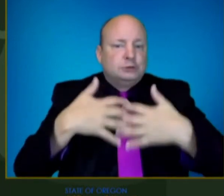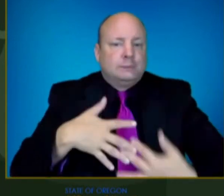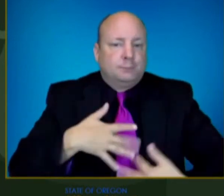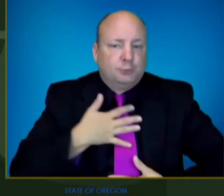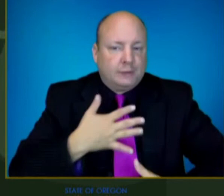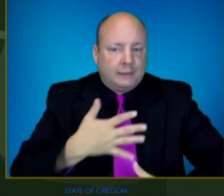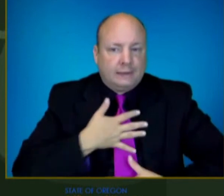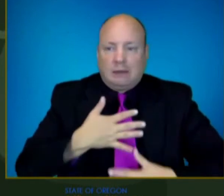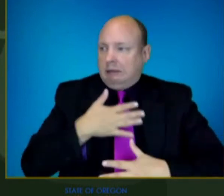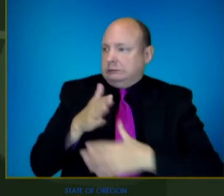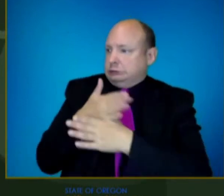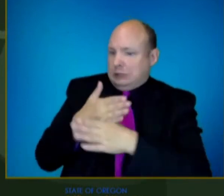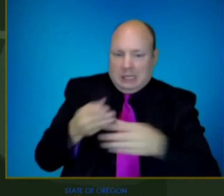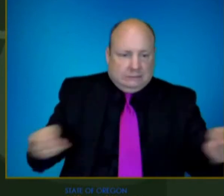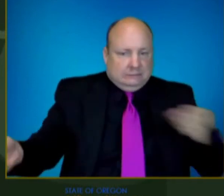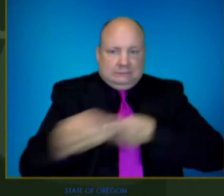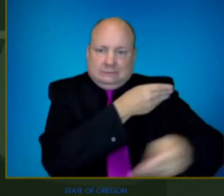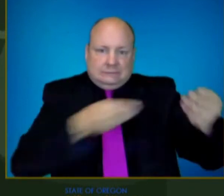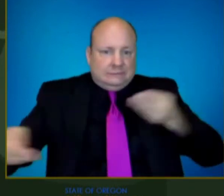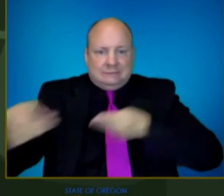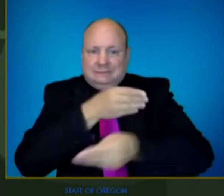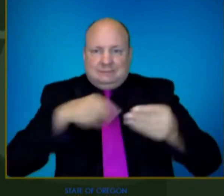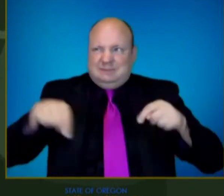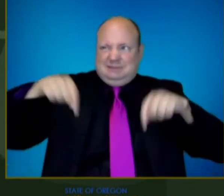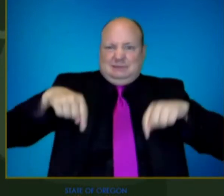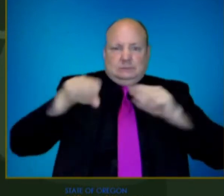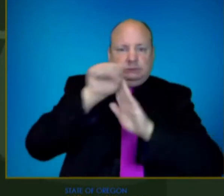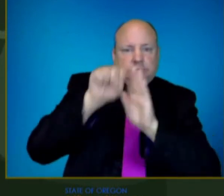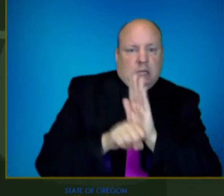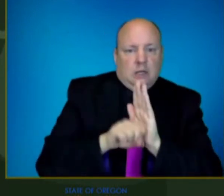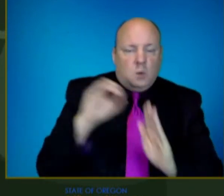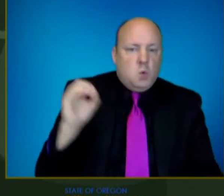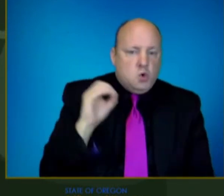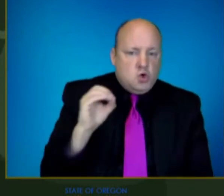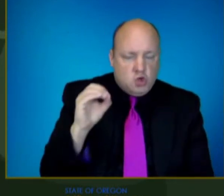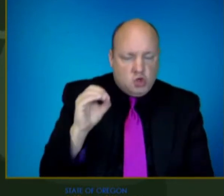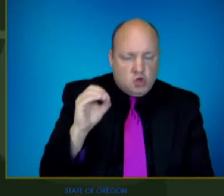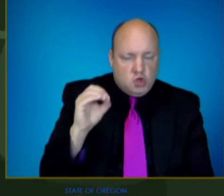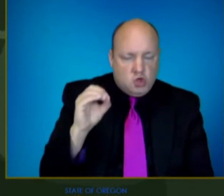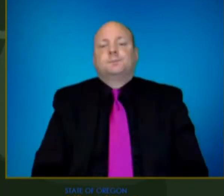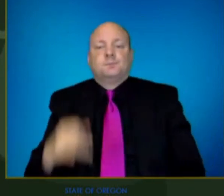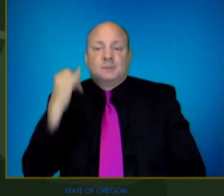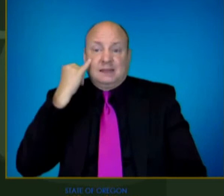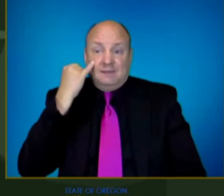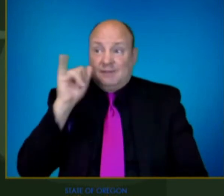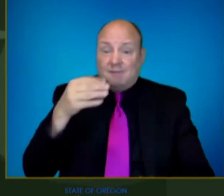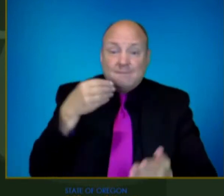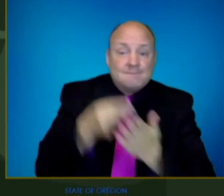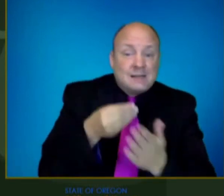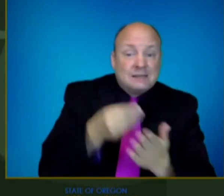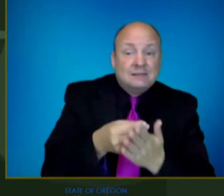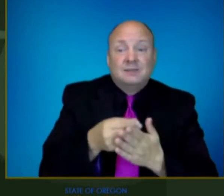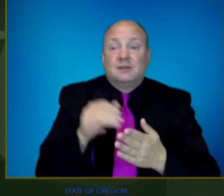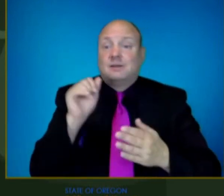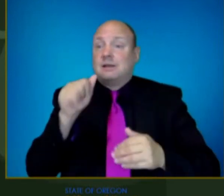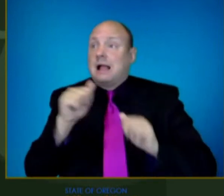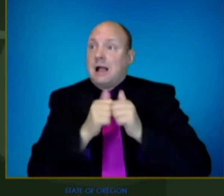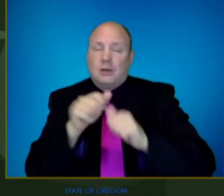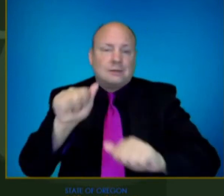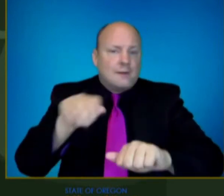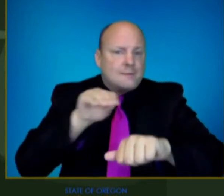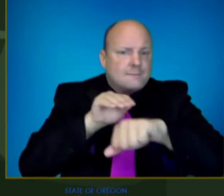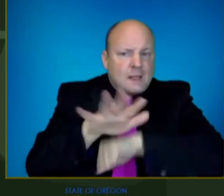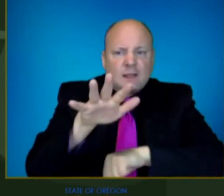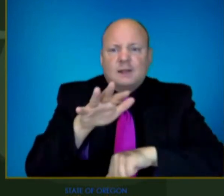for life-saving interventions. We're addressing funding issues that affect staffing and bed capacity, such as streamlining Medicaid coverage for